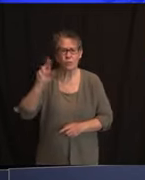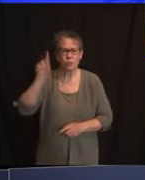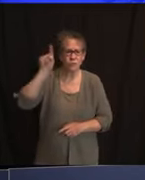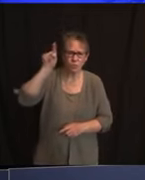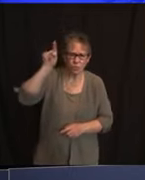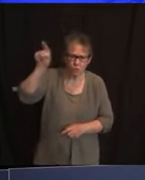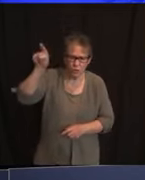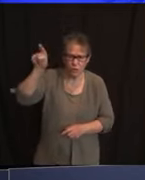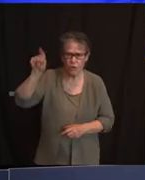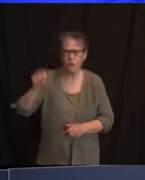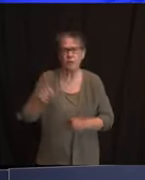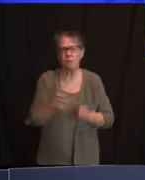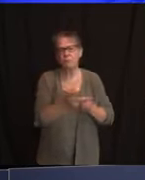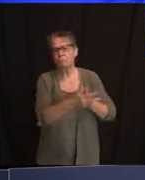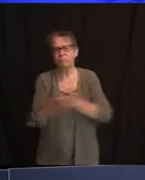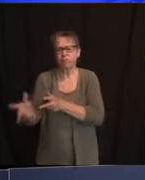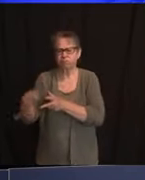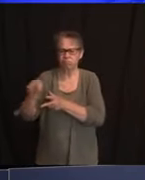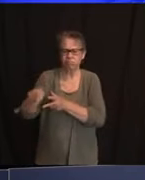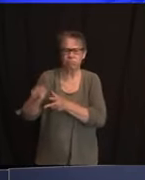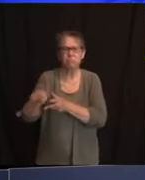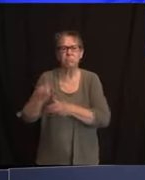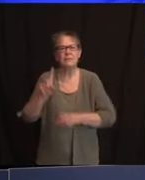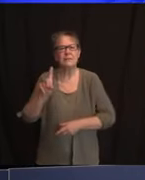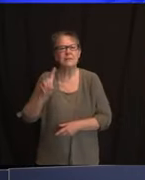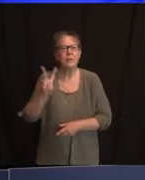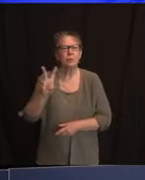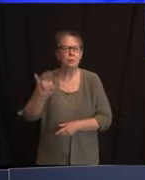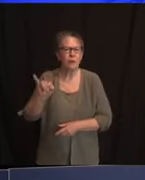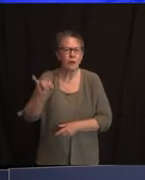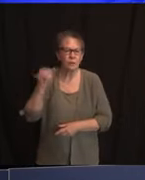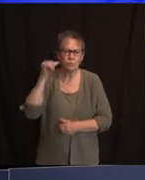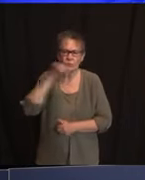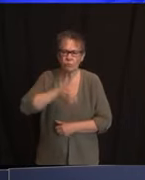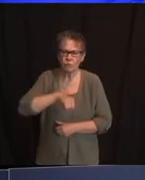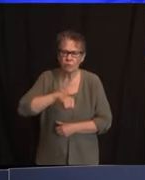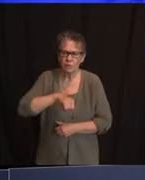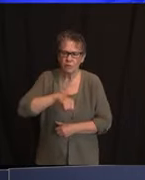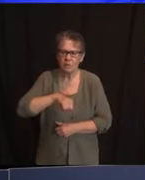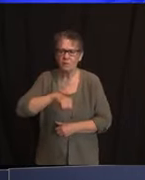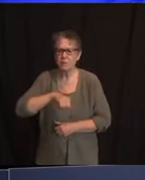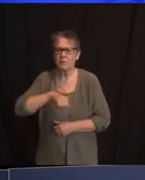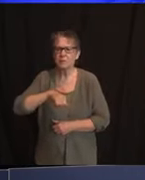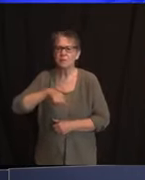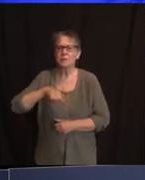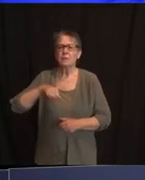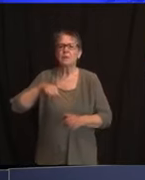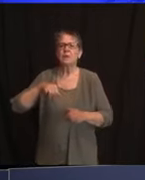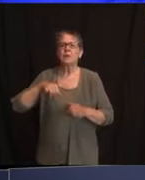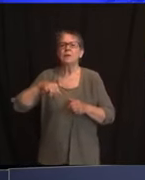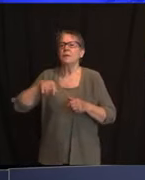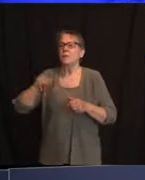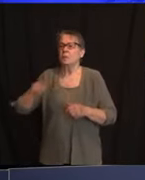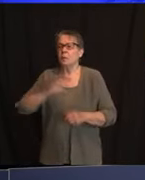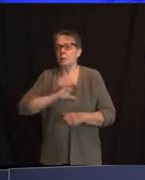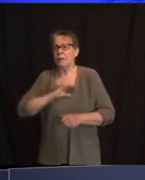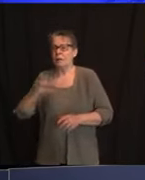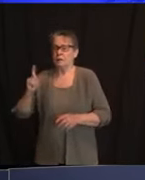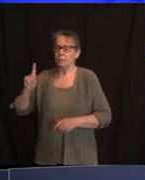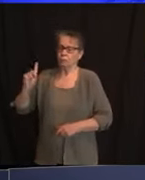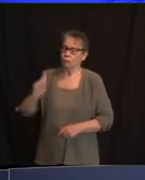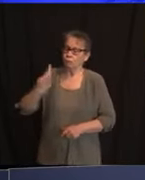and threw a facial covering containing blood at the police officers. With regards to the parks, Governor,